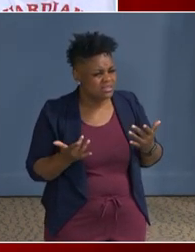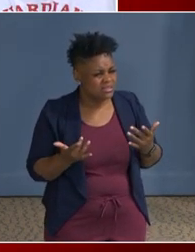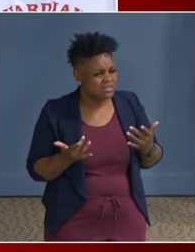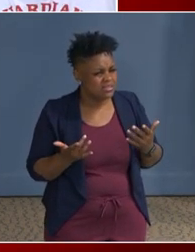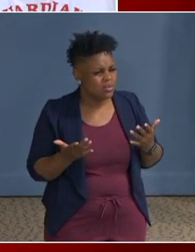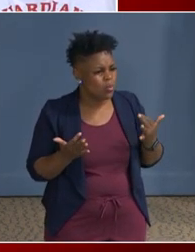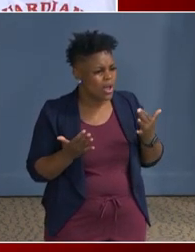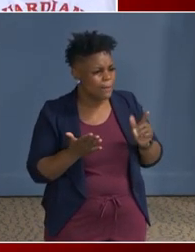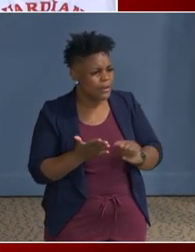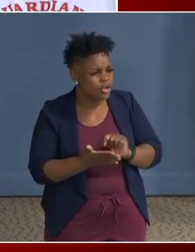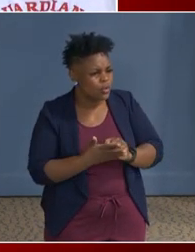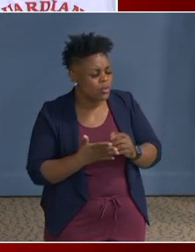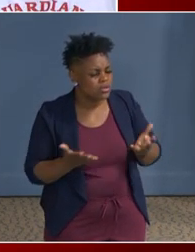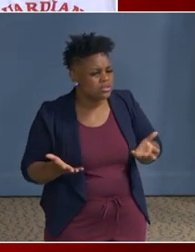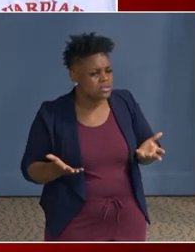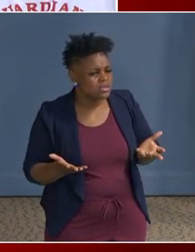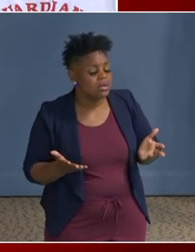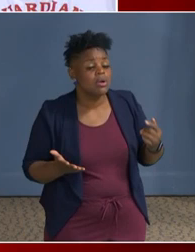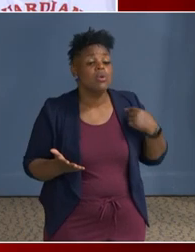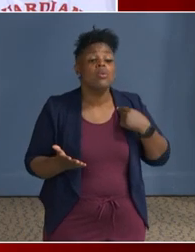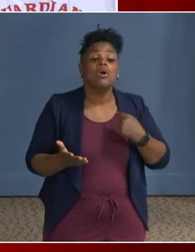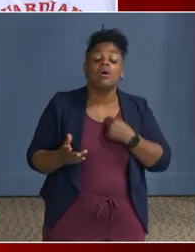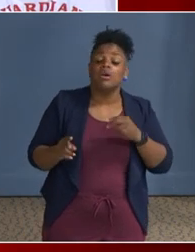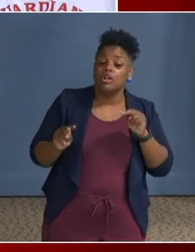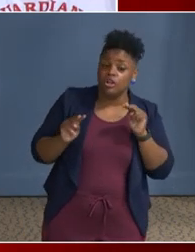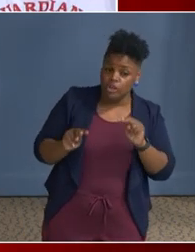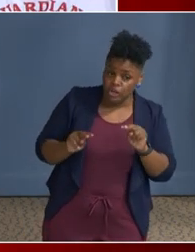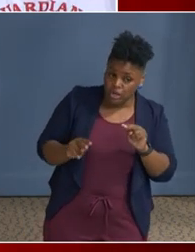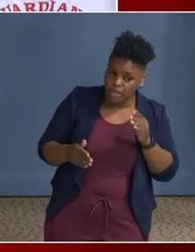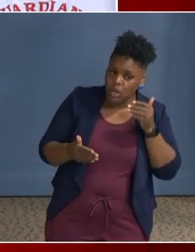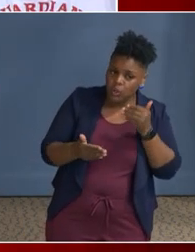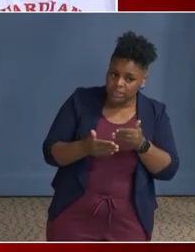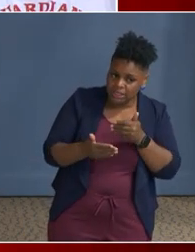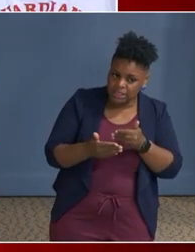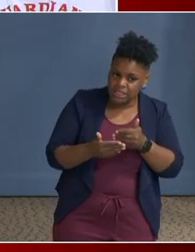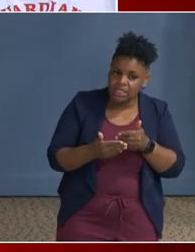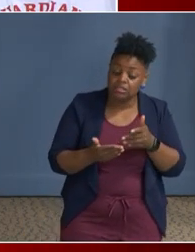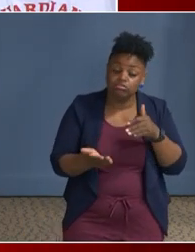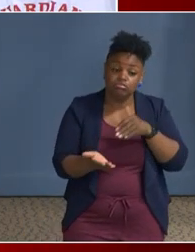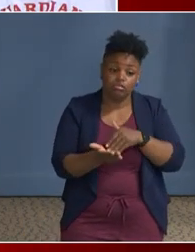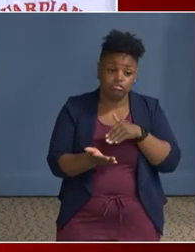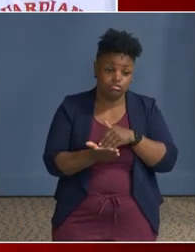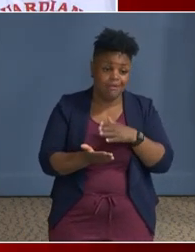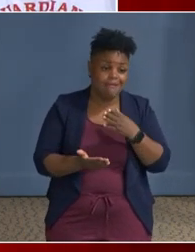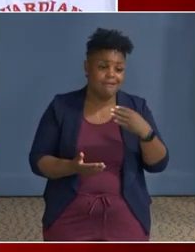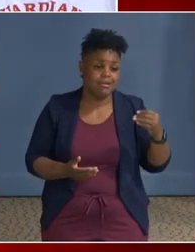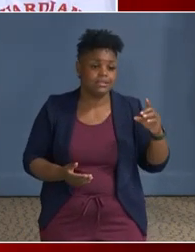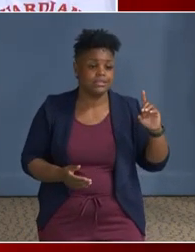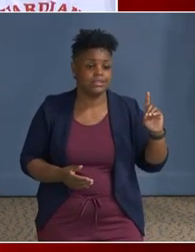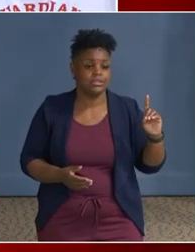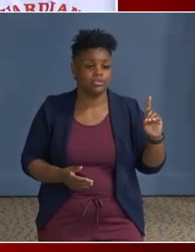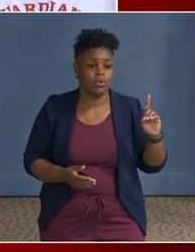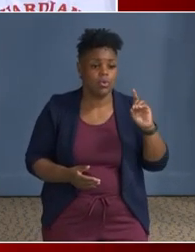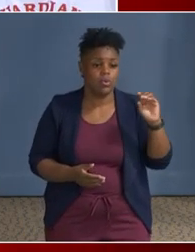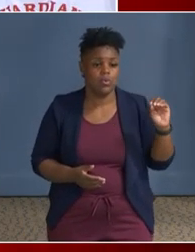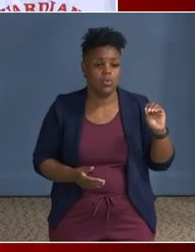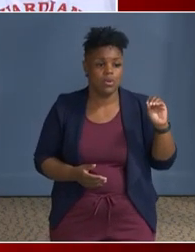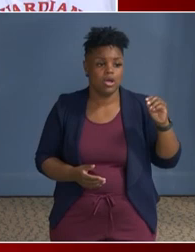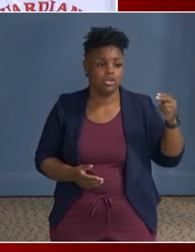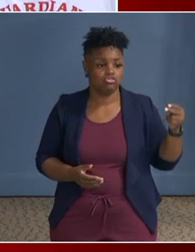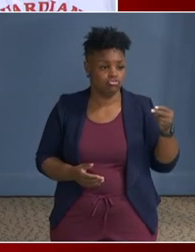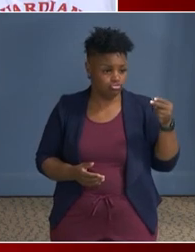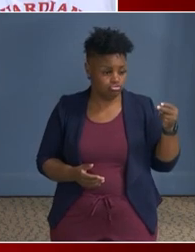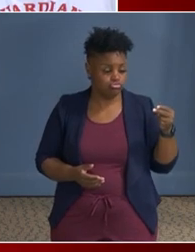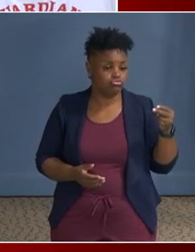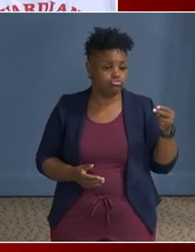that we monitor very closely, and Dr. Nesbitt and DOH would really like to